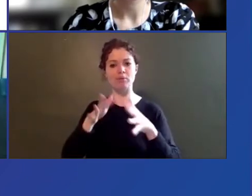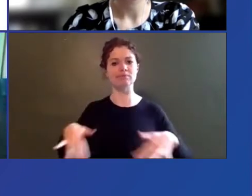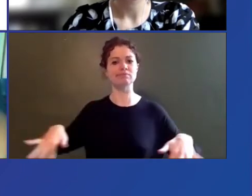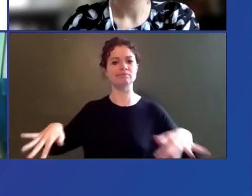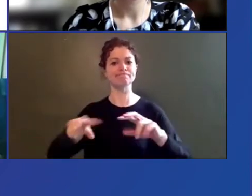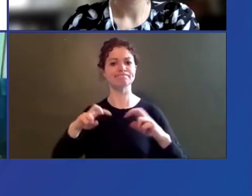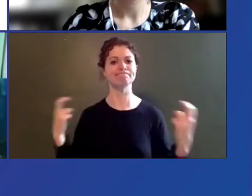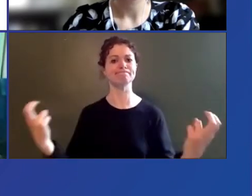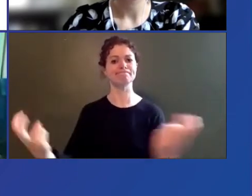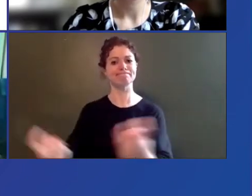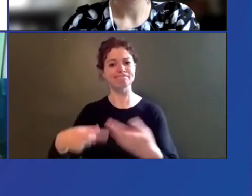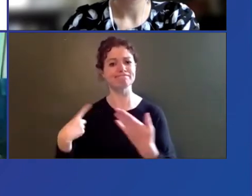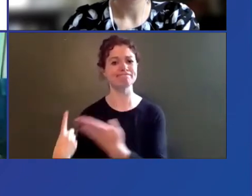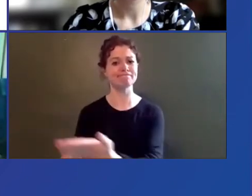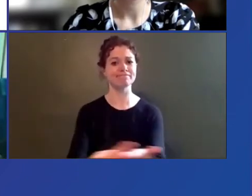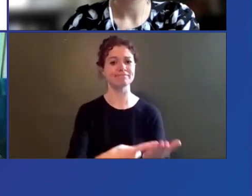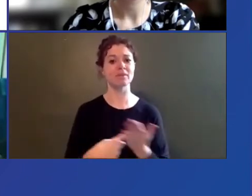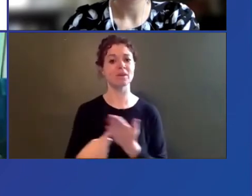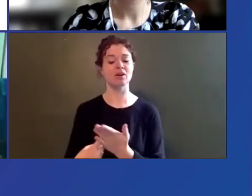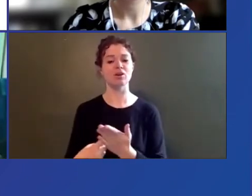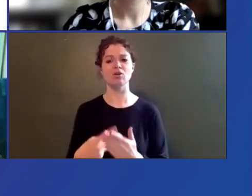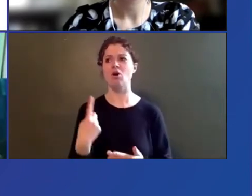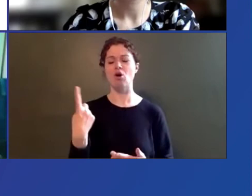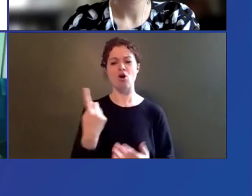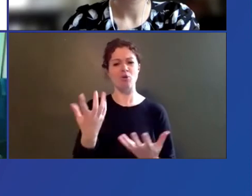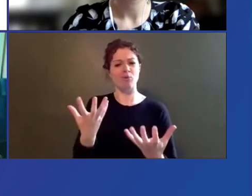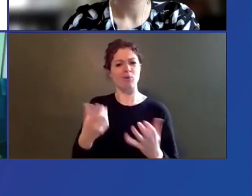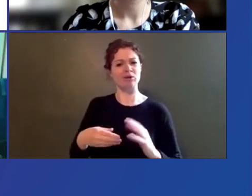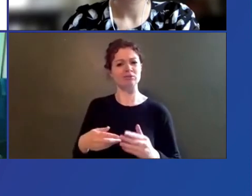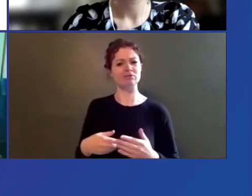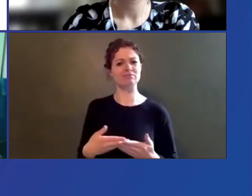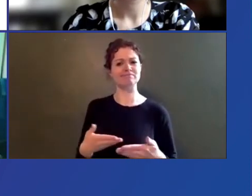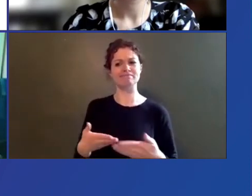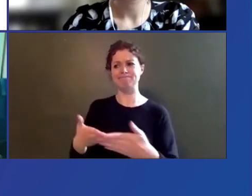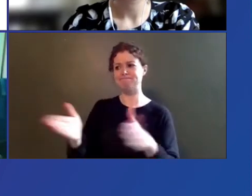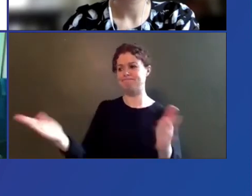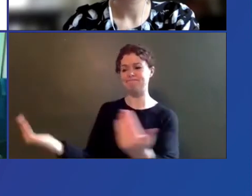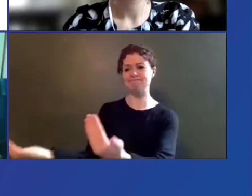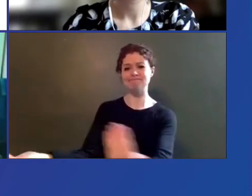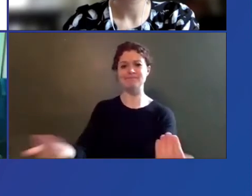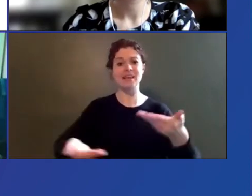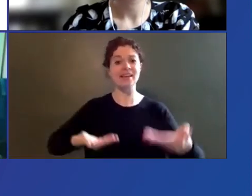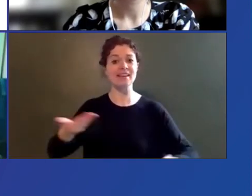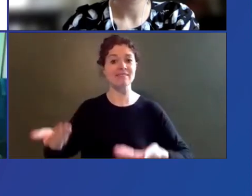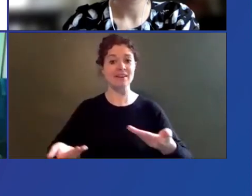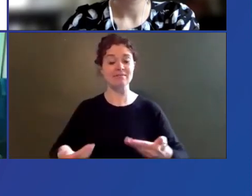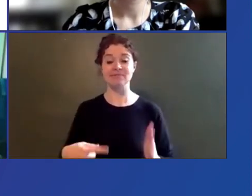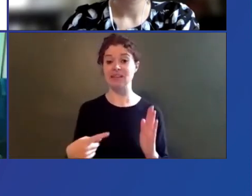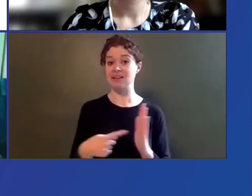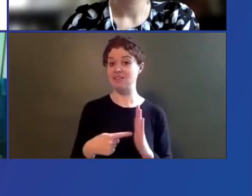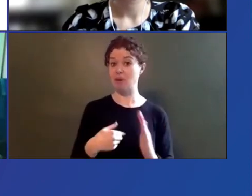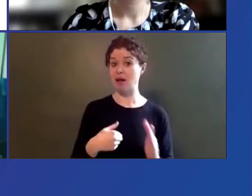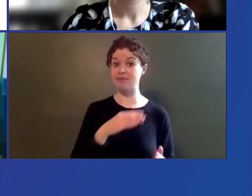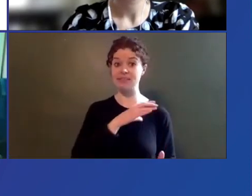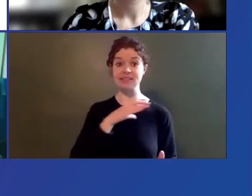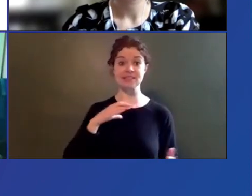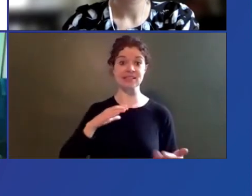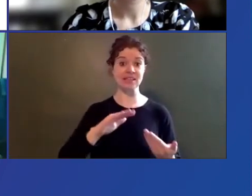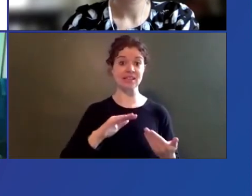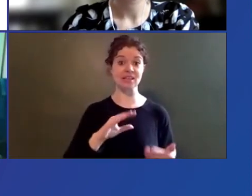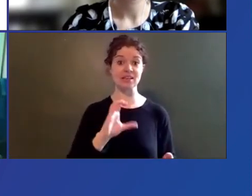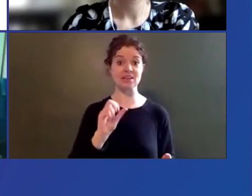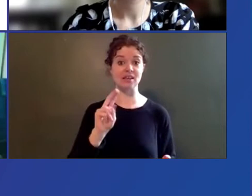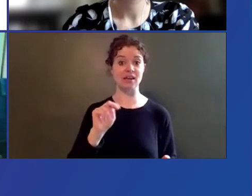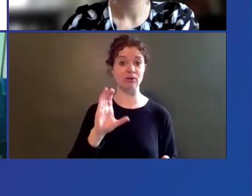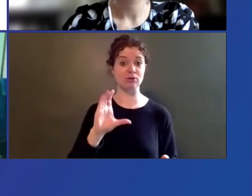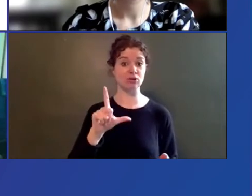and also making sure we're always extending an invitation when we have opportunities like a city council meeting, ensuring that that goes out to our full